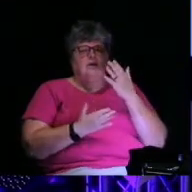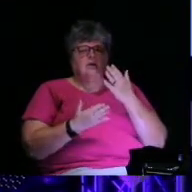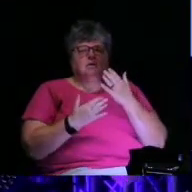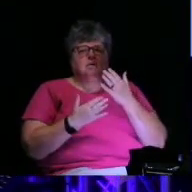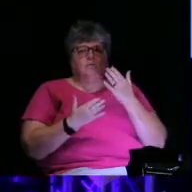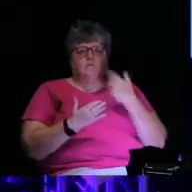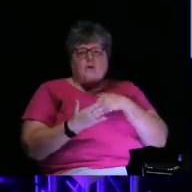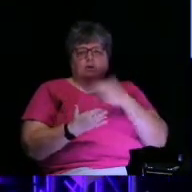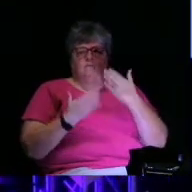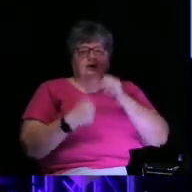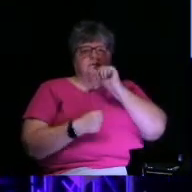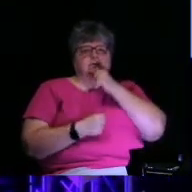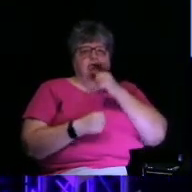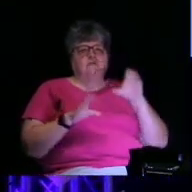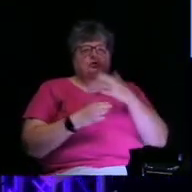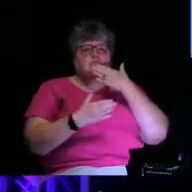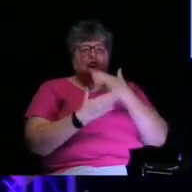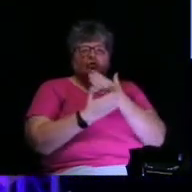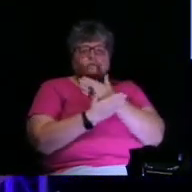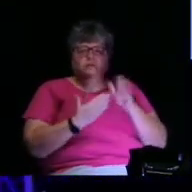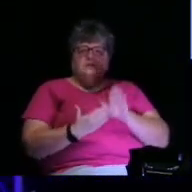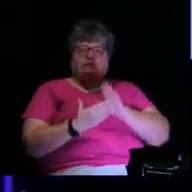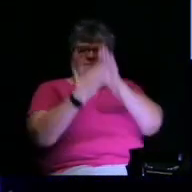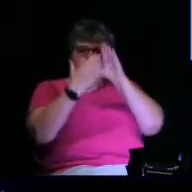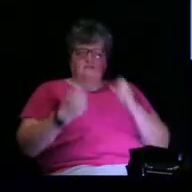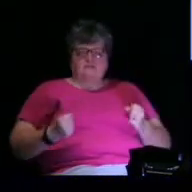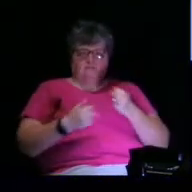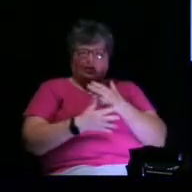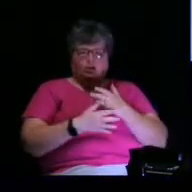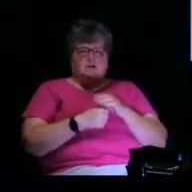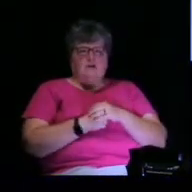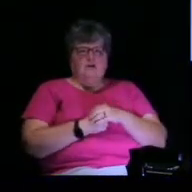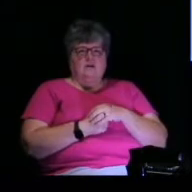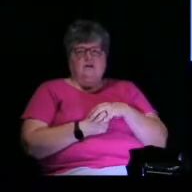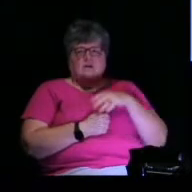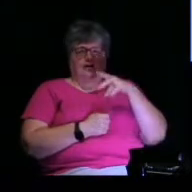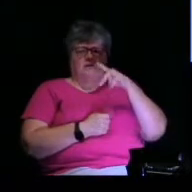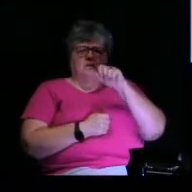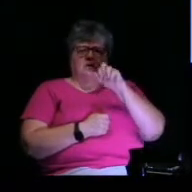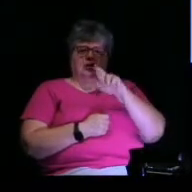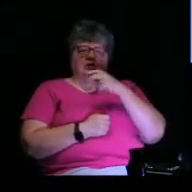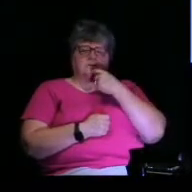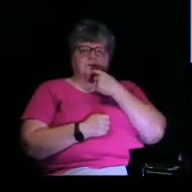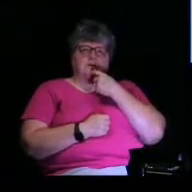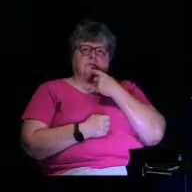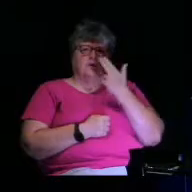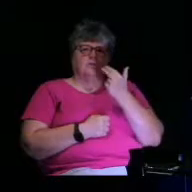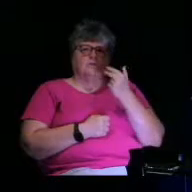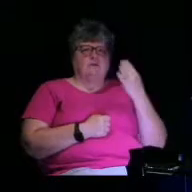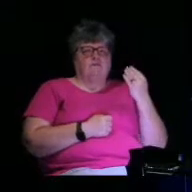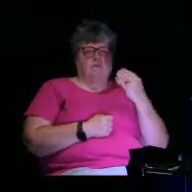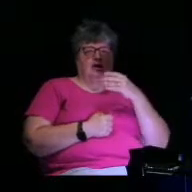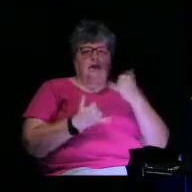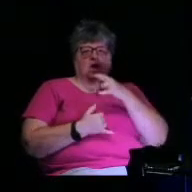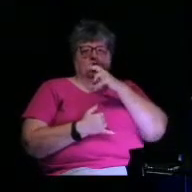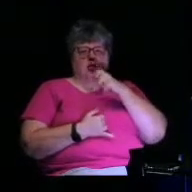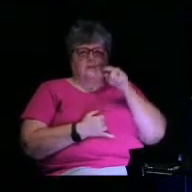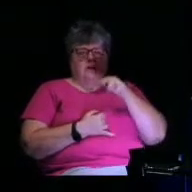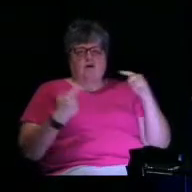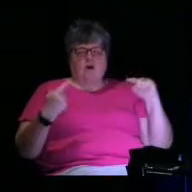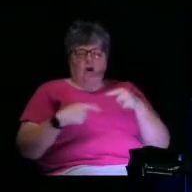stuff and face fear. And then Peter says this in verses 13 and 14. Now who is there to harm